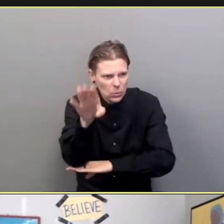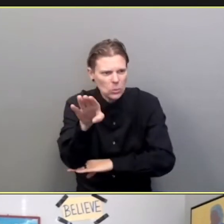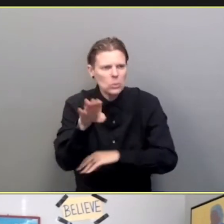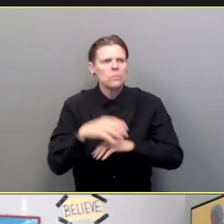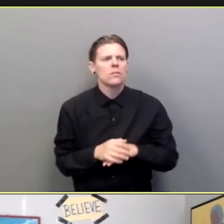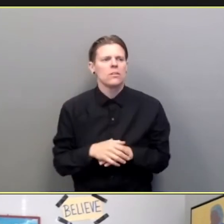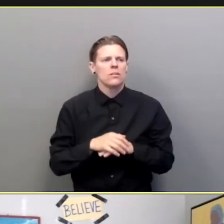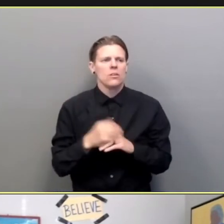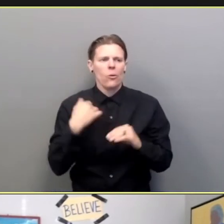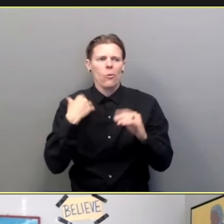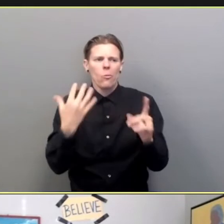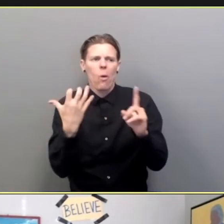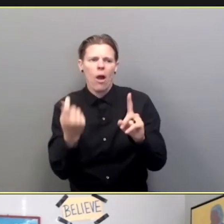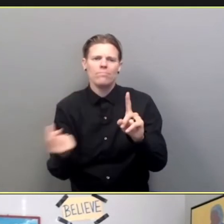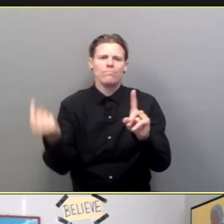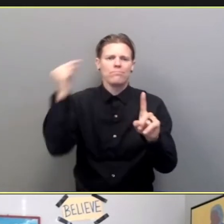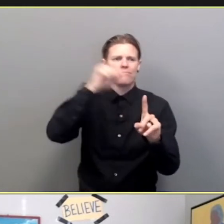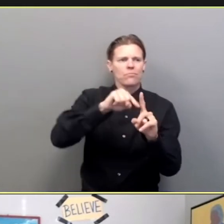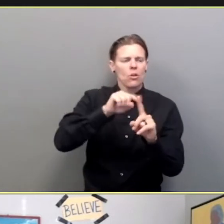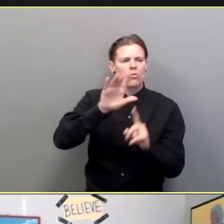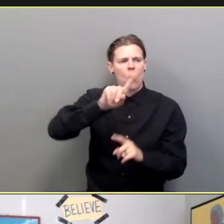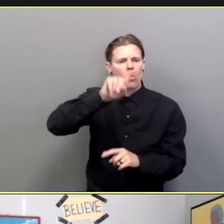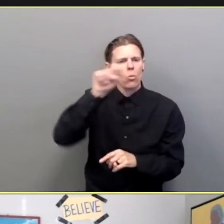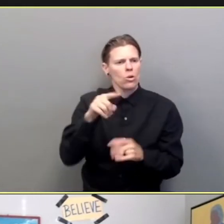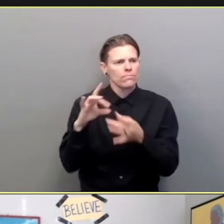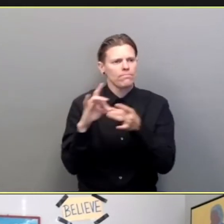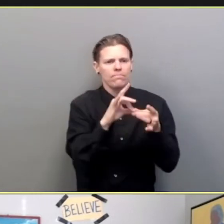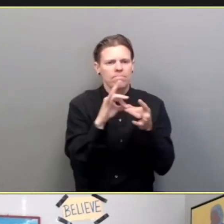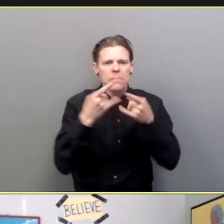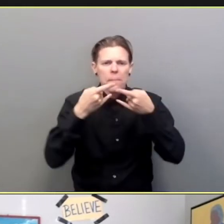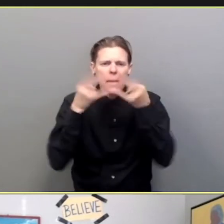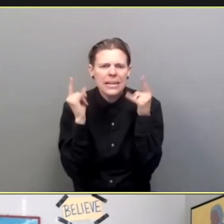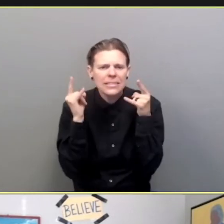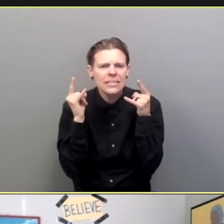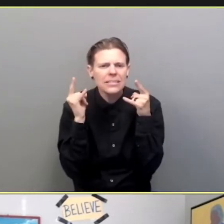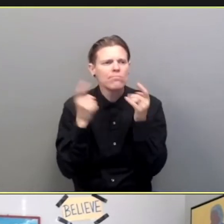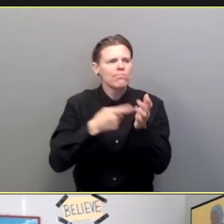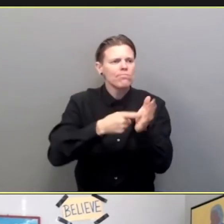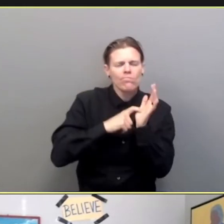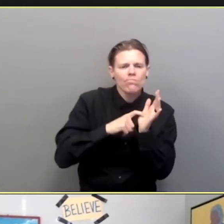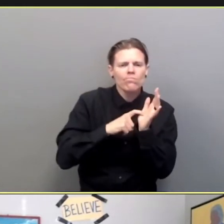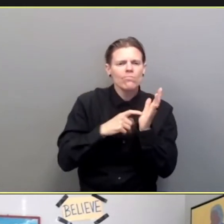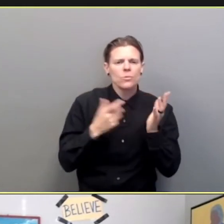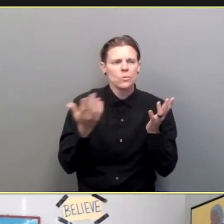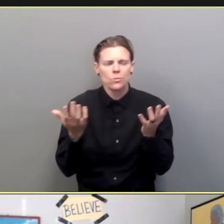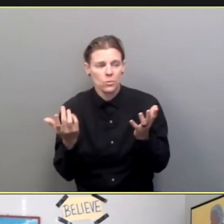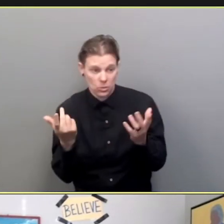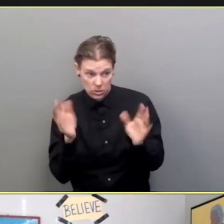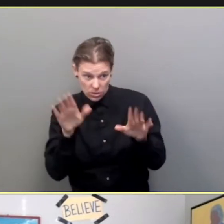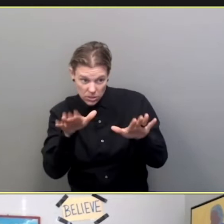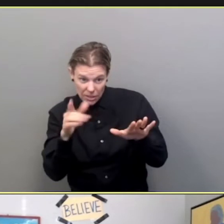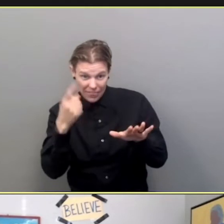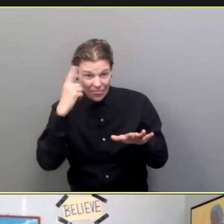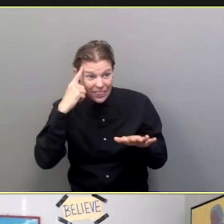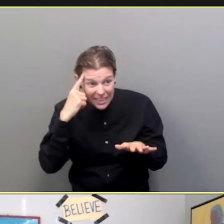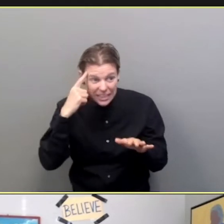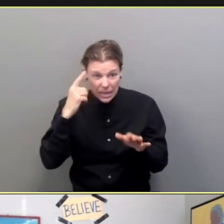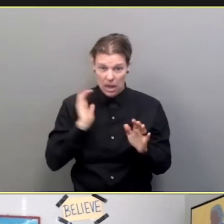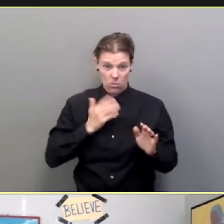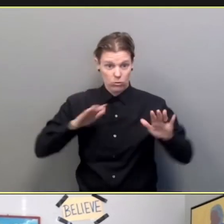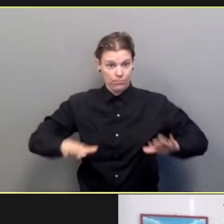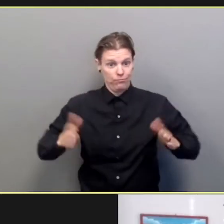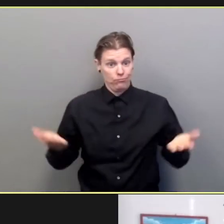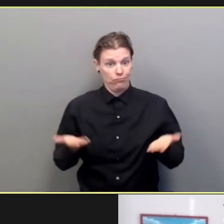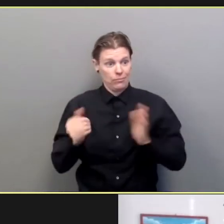the mask order and your intent to renew it, do you believe the state is doing enough to enforce